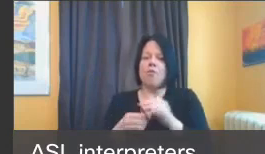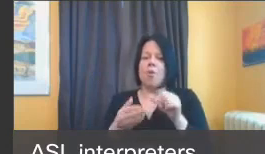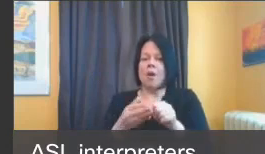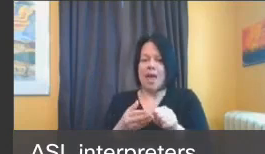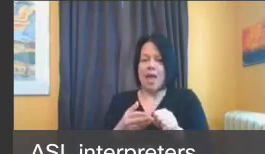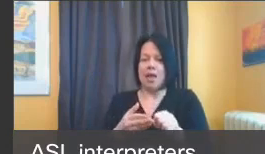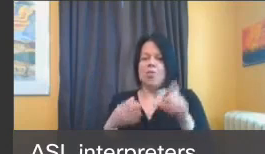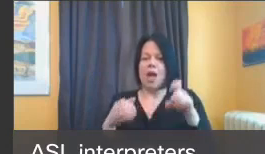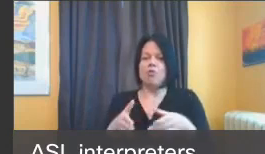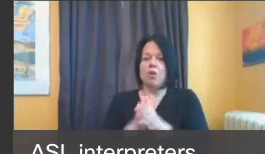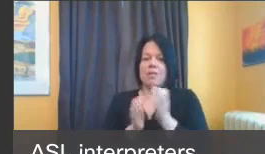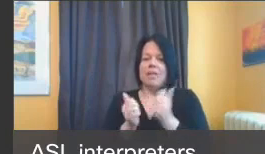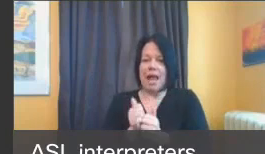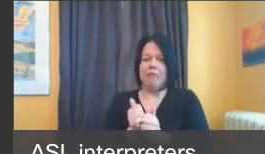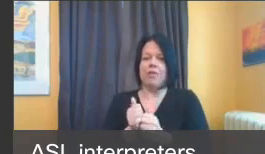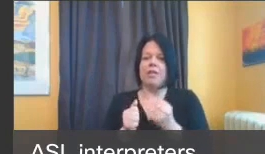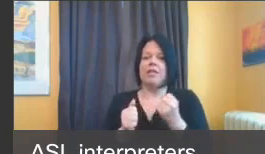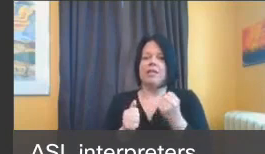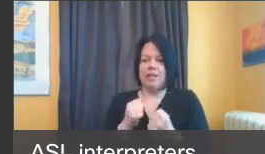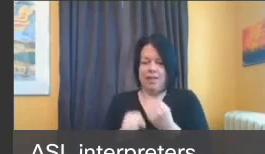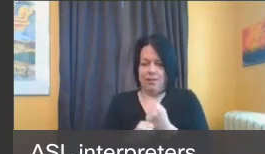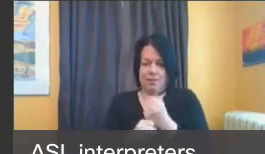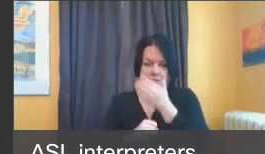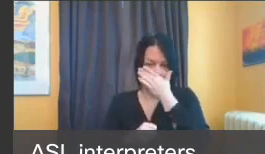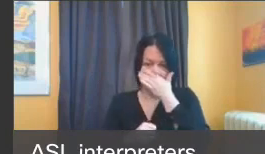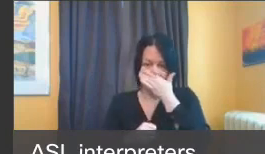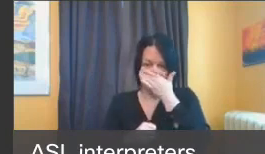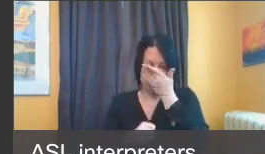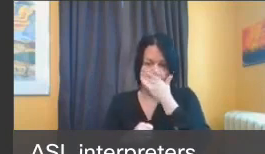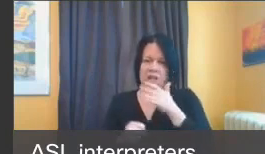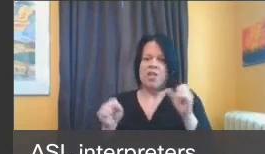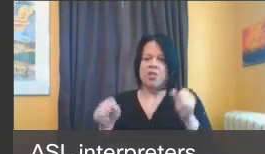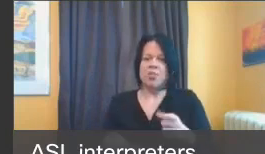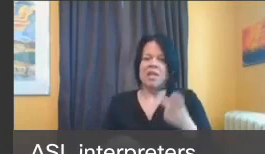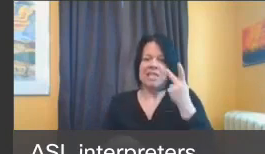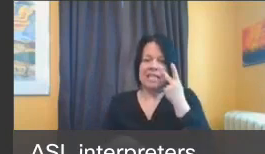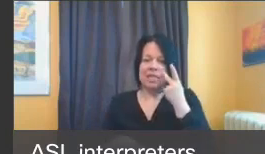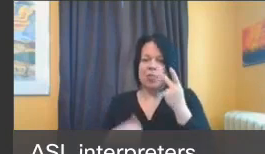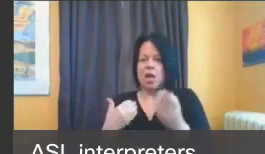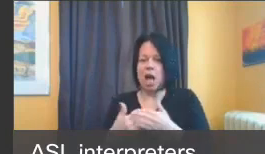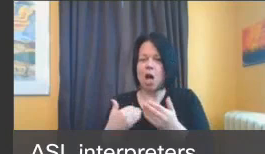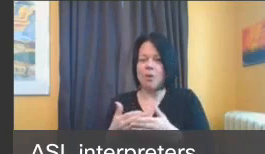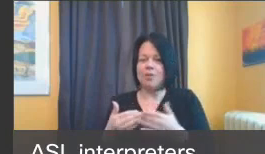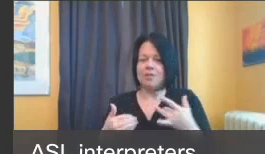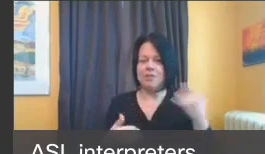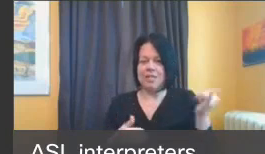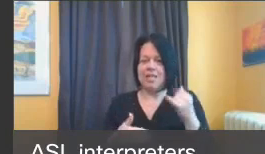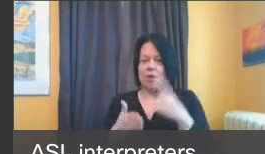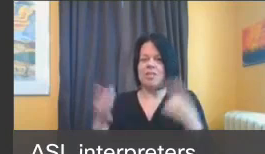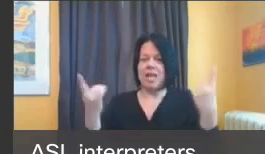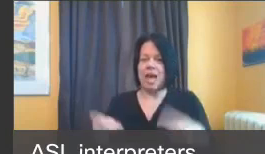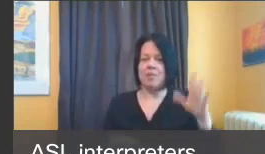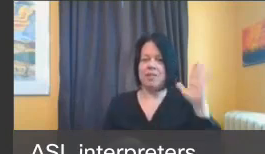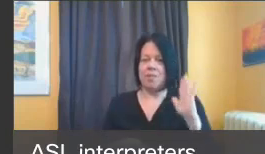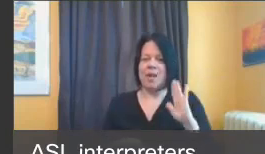now. So it's, you know, you can just see where it's almost like echoes of what happened in the past